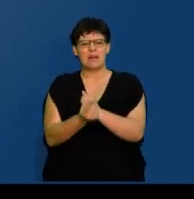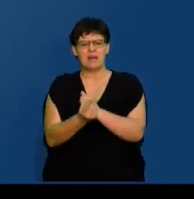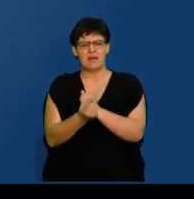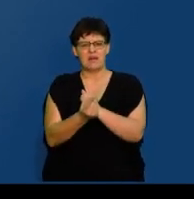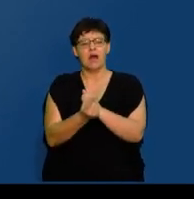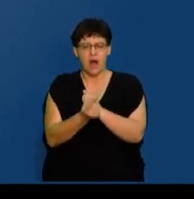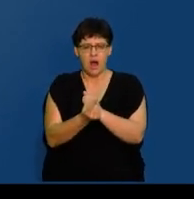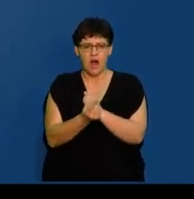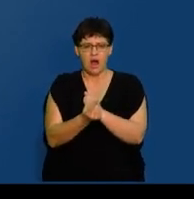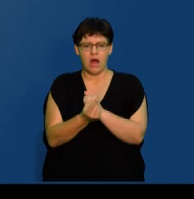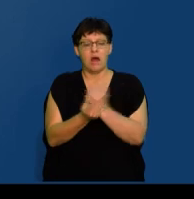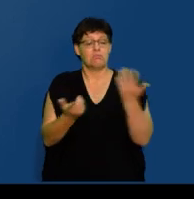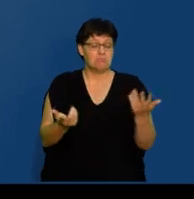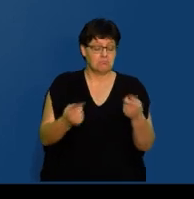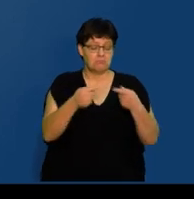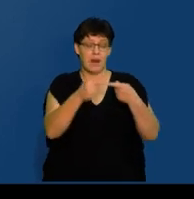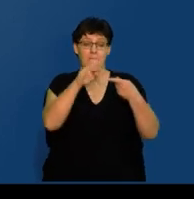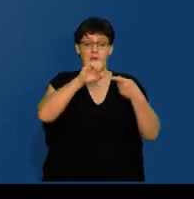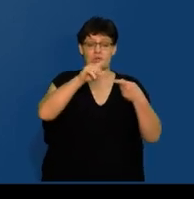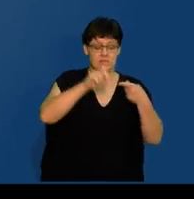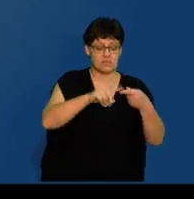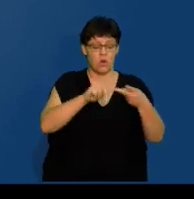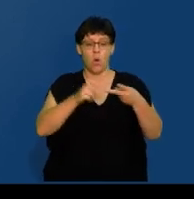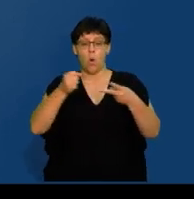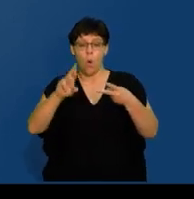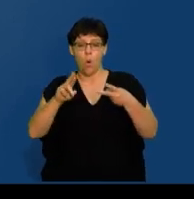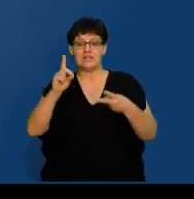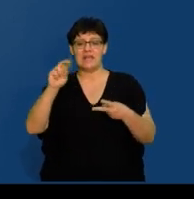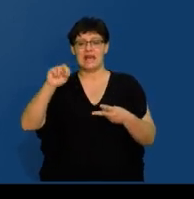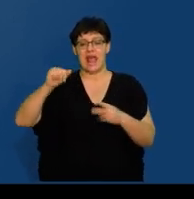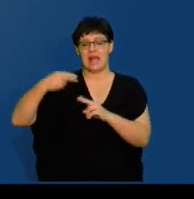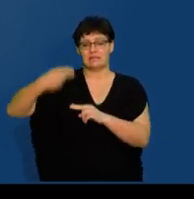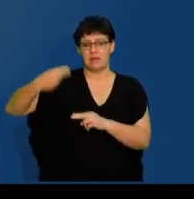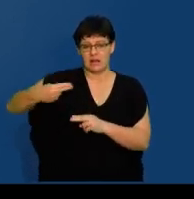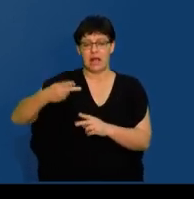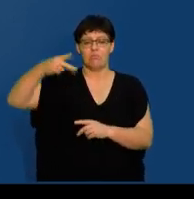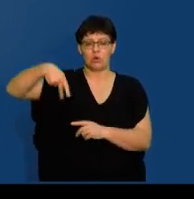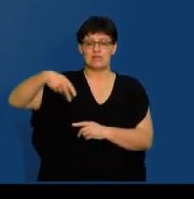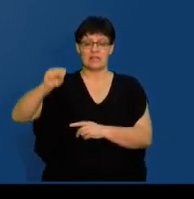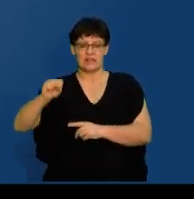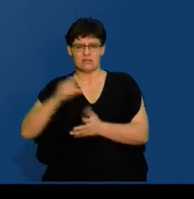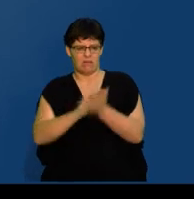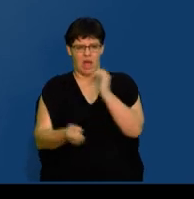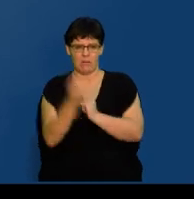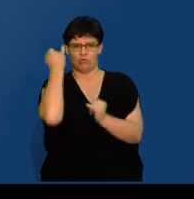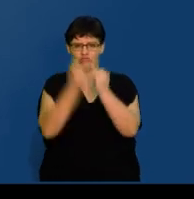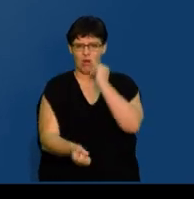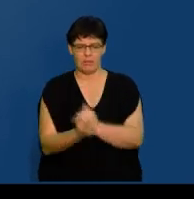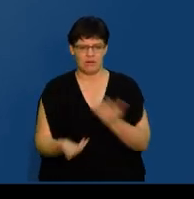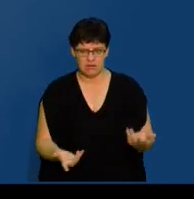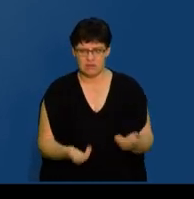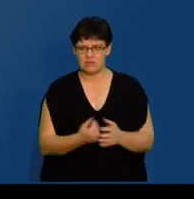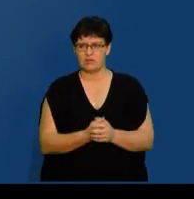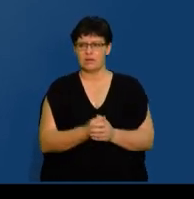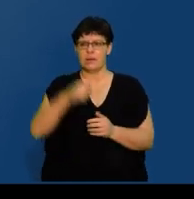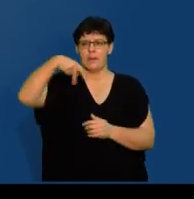wrong during either meiosis or even during DNA replication and protein synthesis. Pedigree charts are